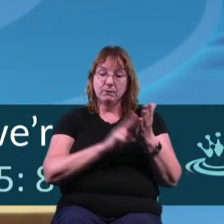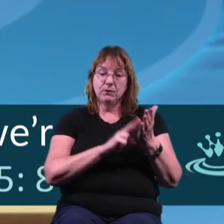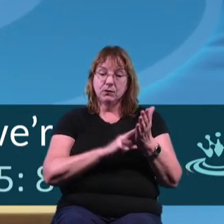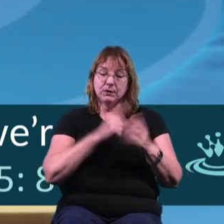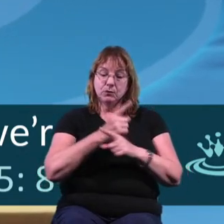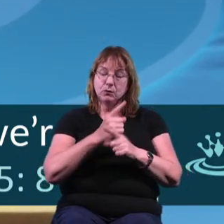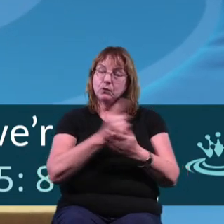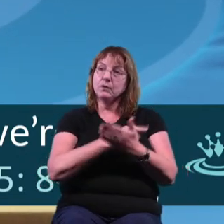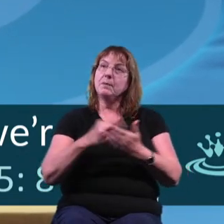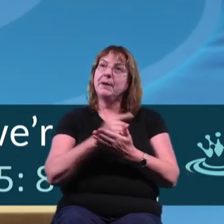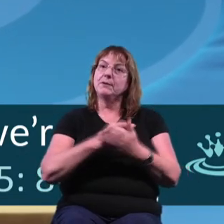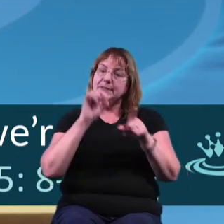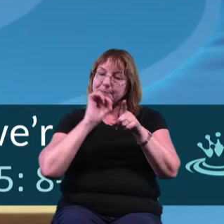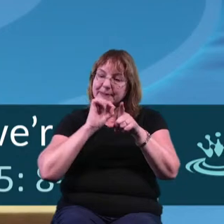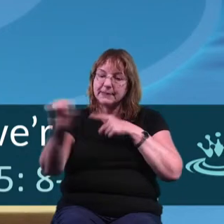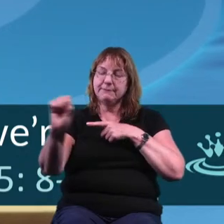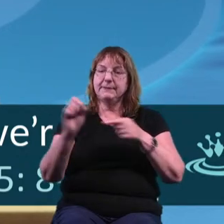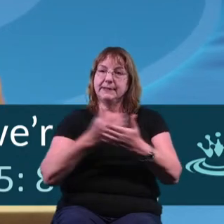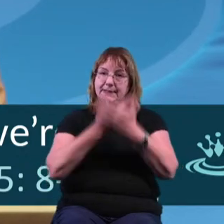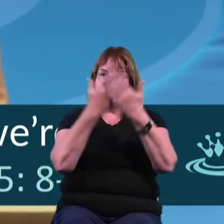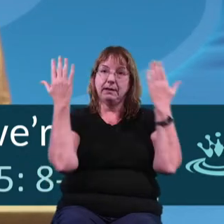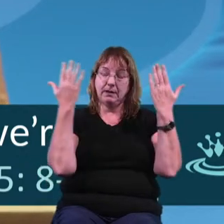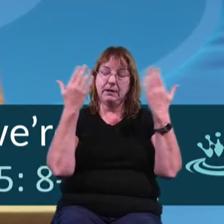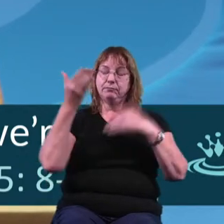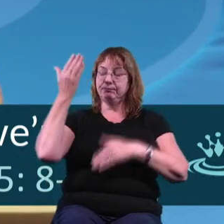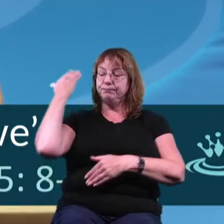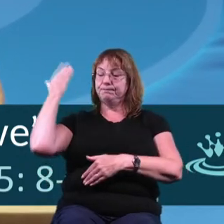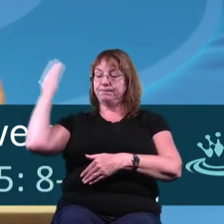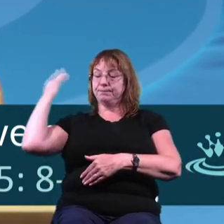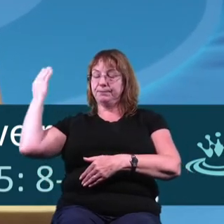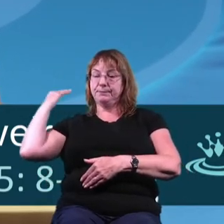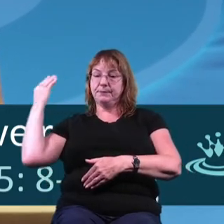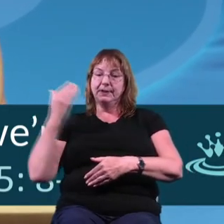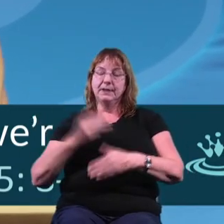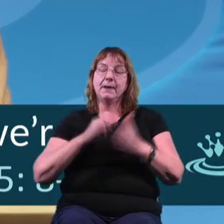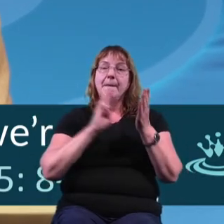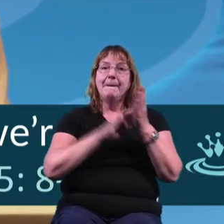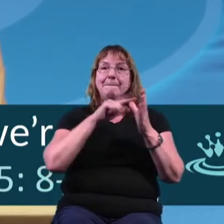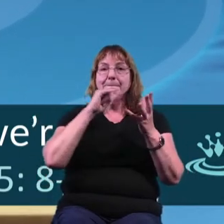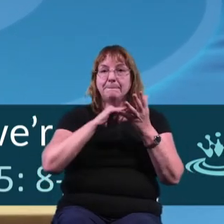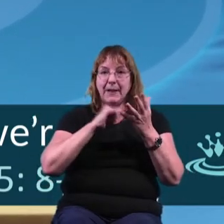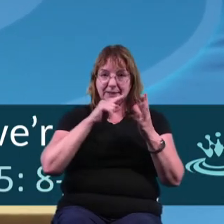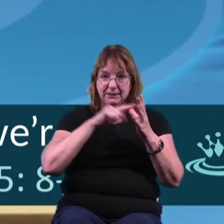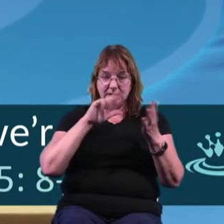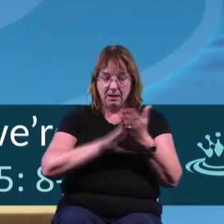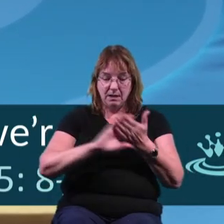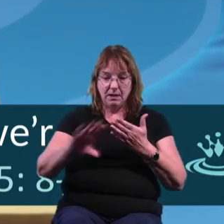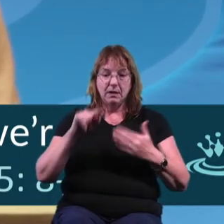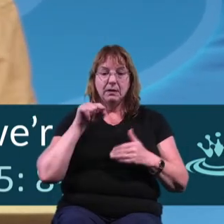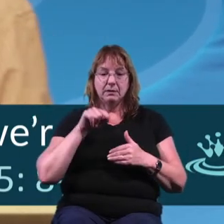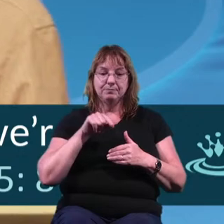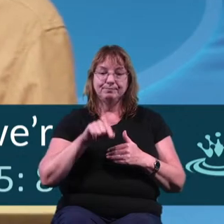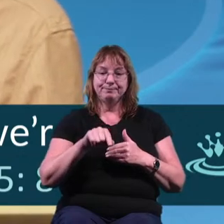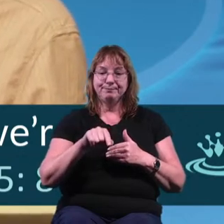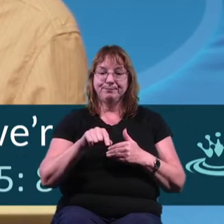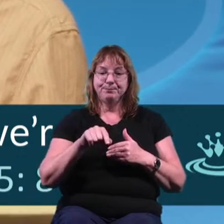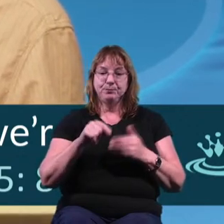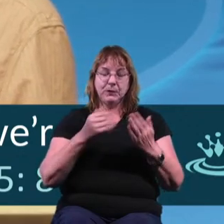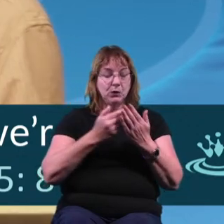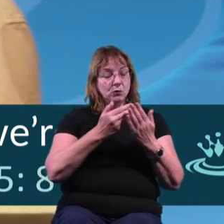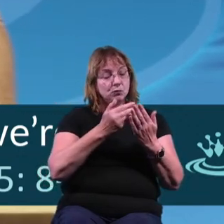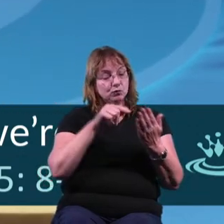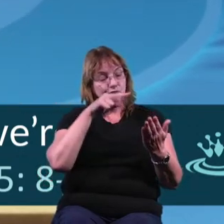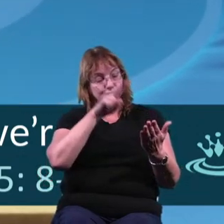a particular day in the history of Israel, an event that took place at Meribah and Massa. It's actually the same place. And we read about it